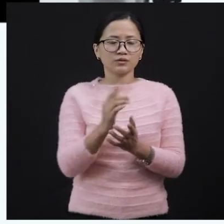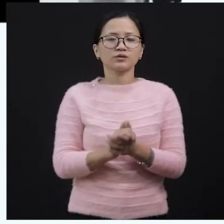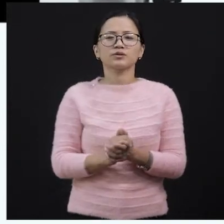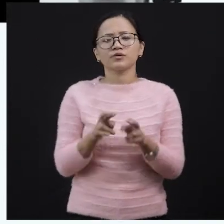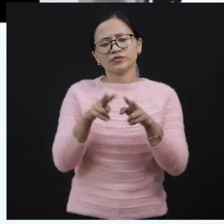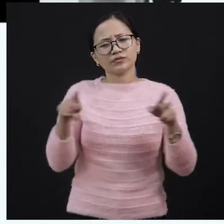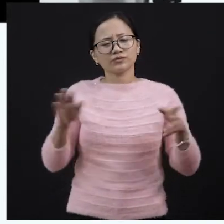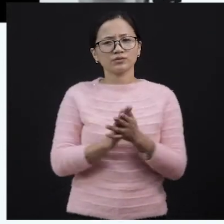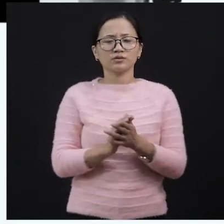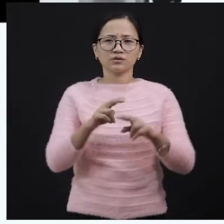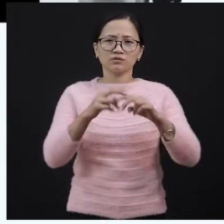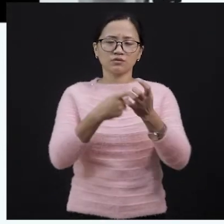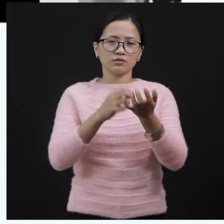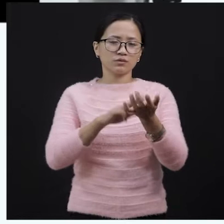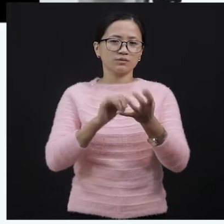in different forms.